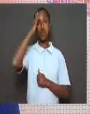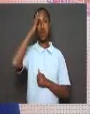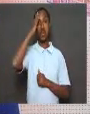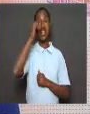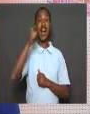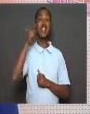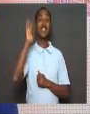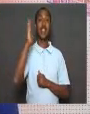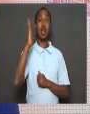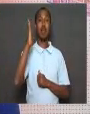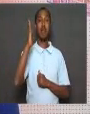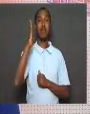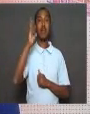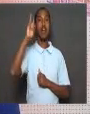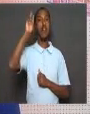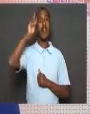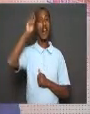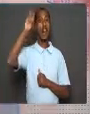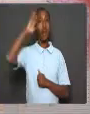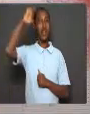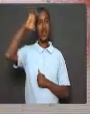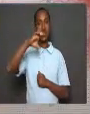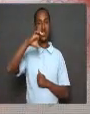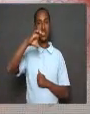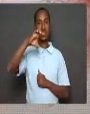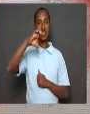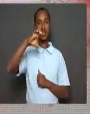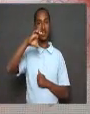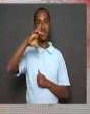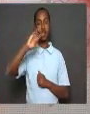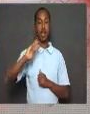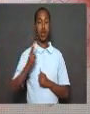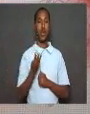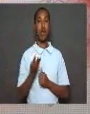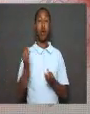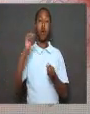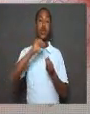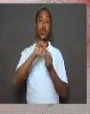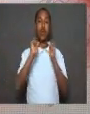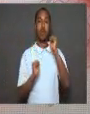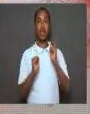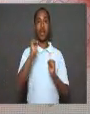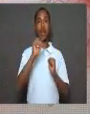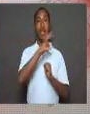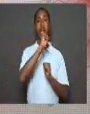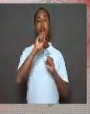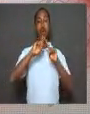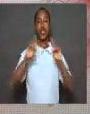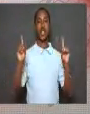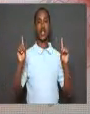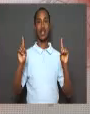other type of van der Waals force. We will also compare and